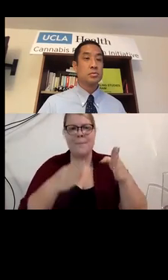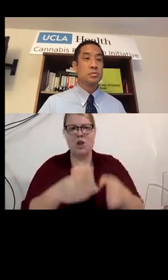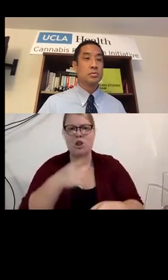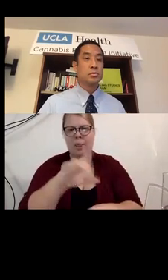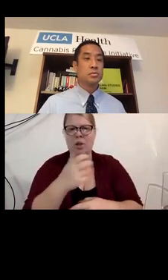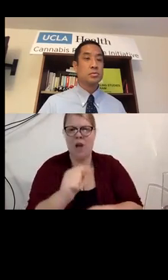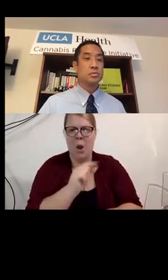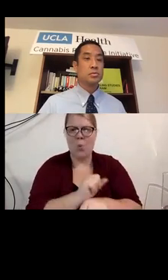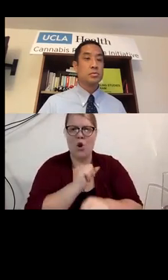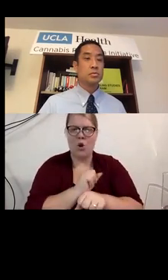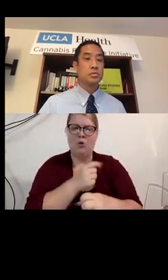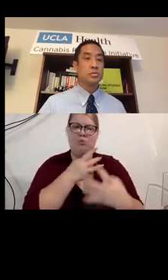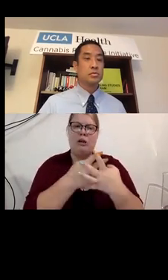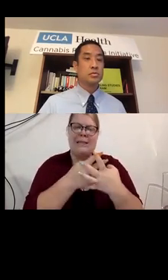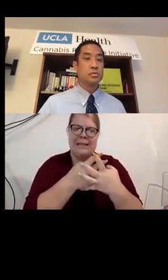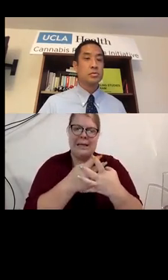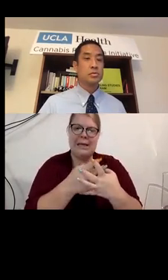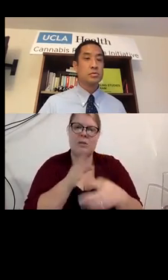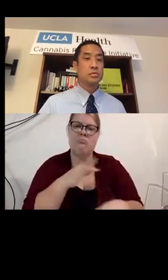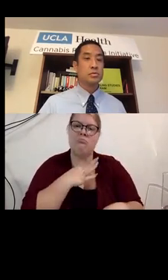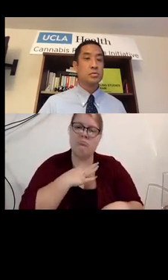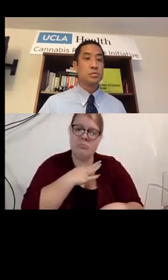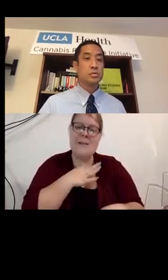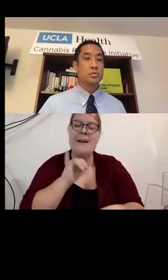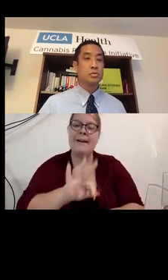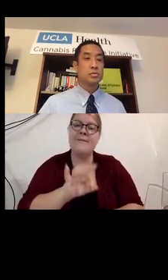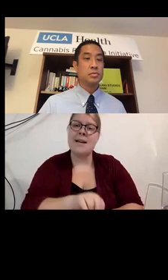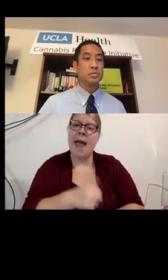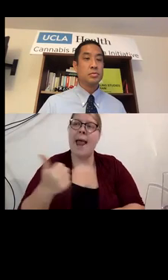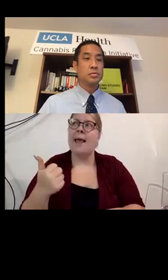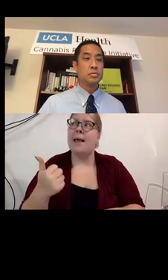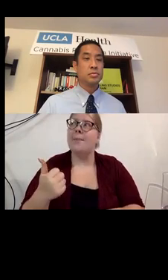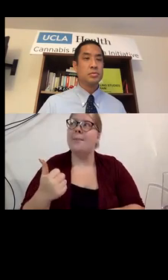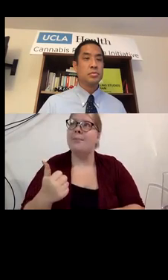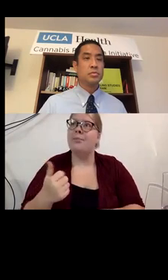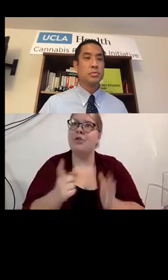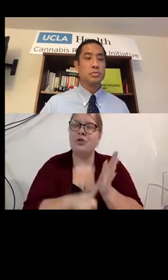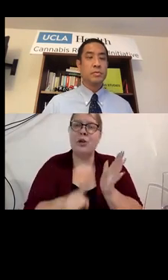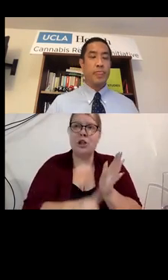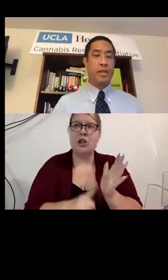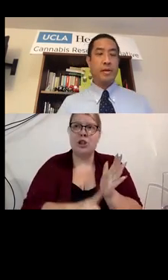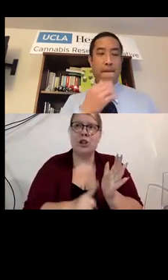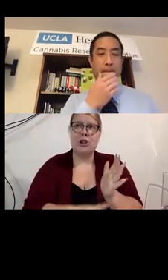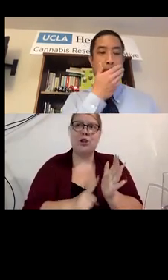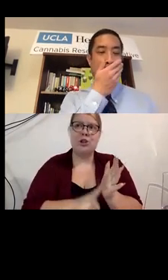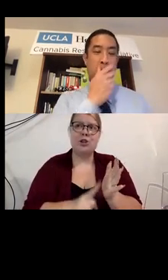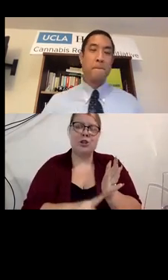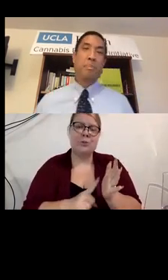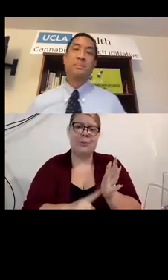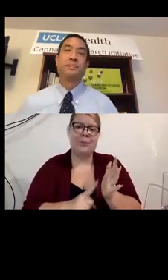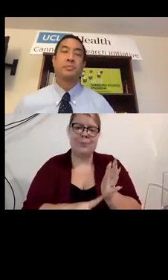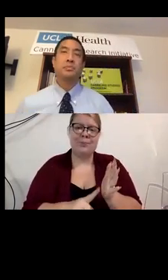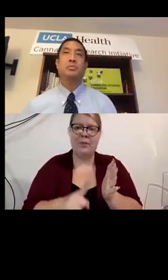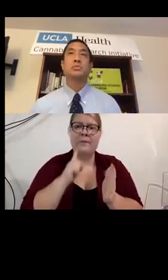in a prison setting and wanted to know if there is any research being done specifically among the